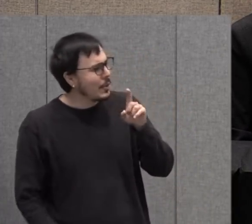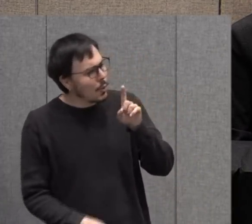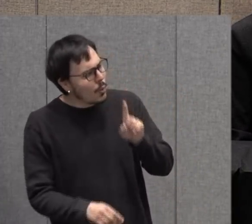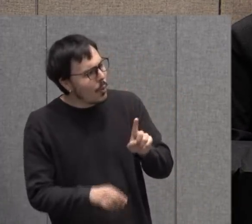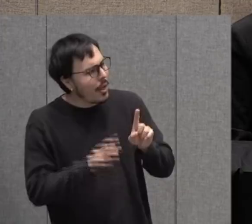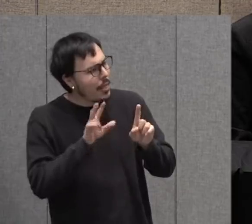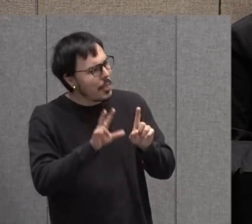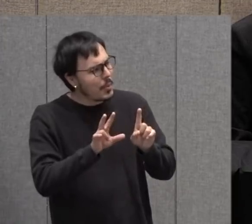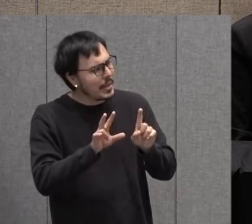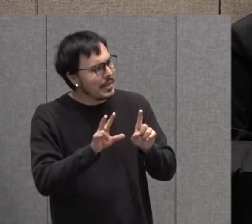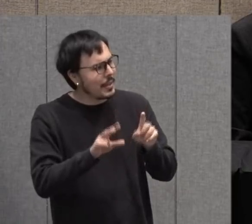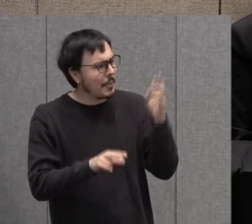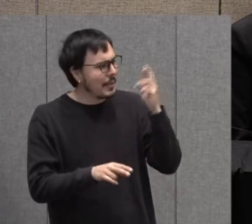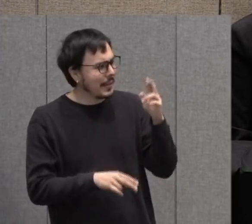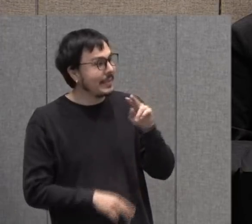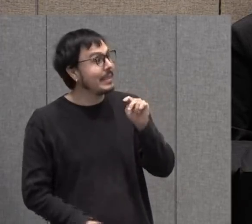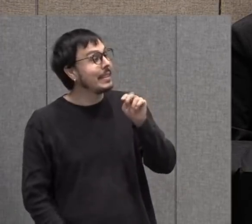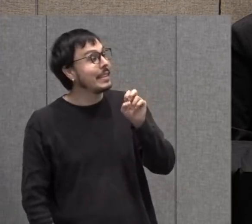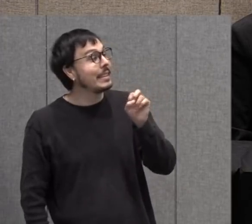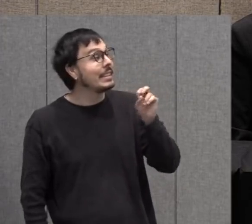number. It is a teen number.